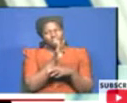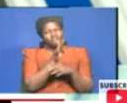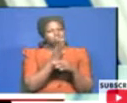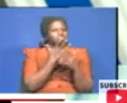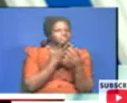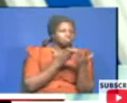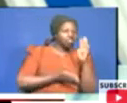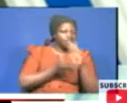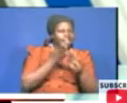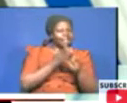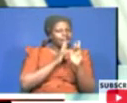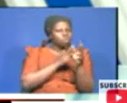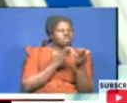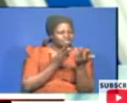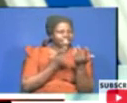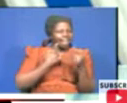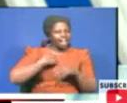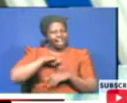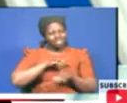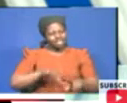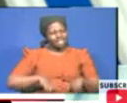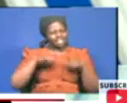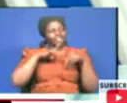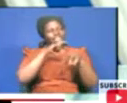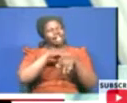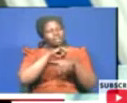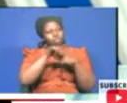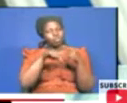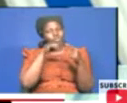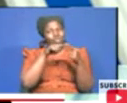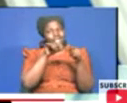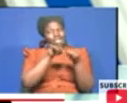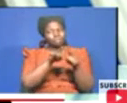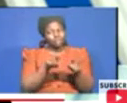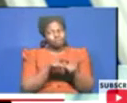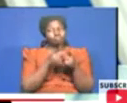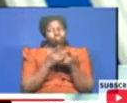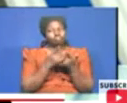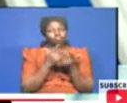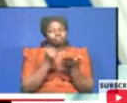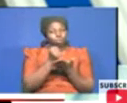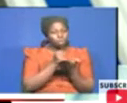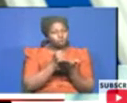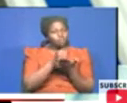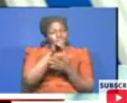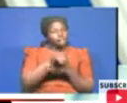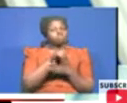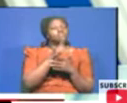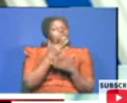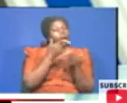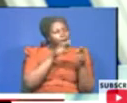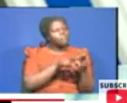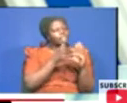know. I believe so. We are living in times when even the coffee is instant, even the M-Pesa is almost